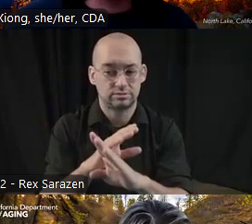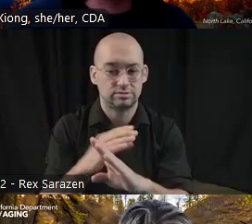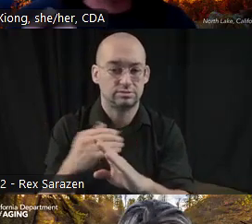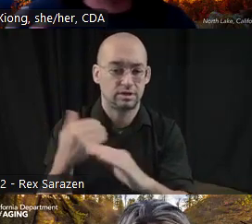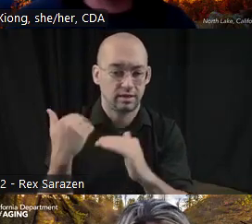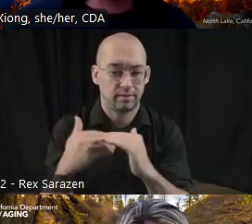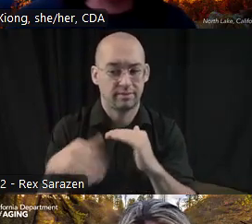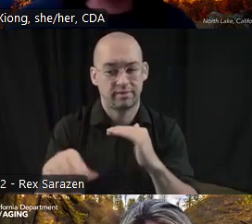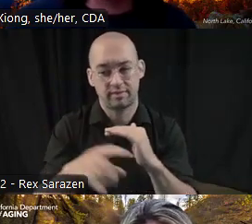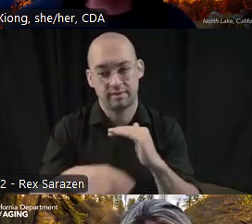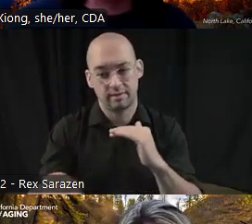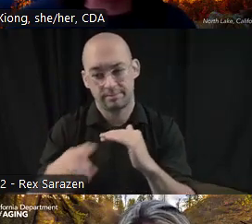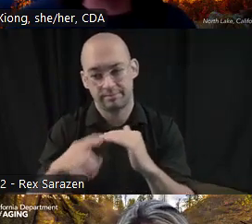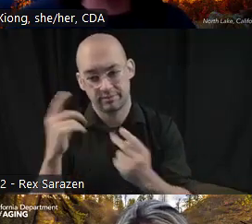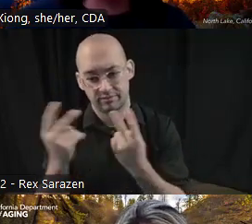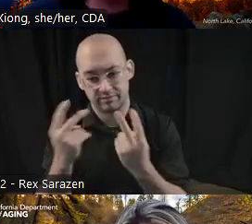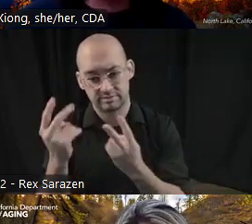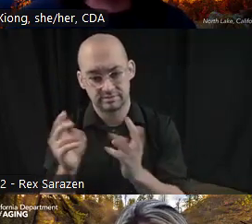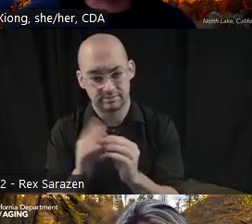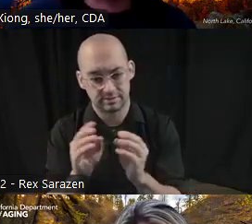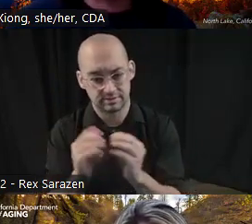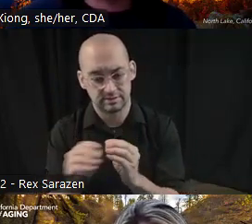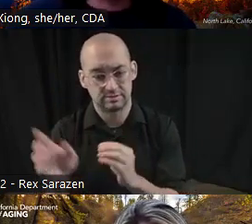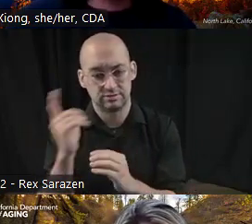limiting them to attend these meetings. And so just